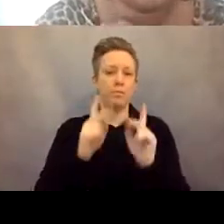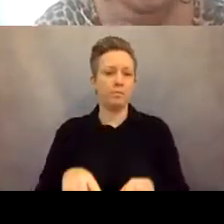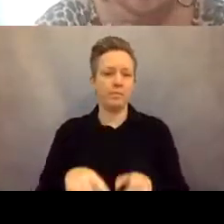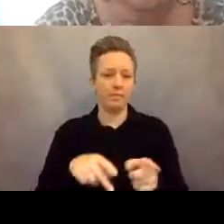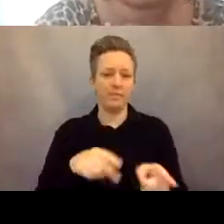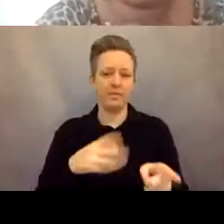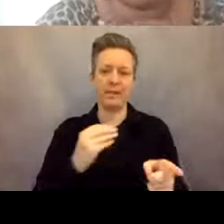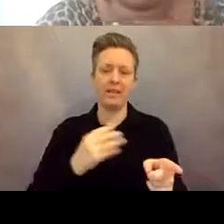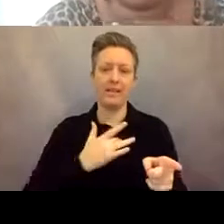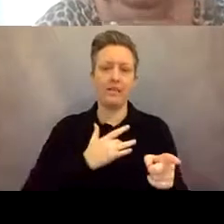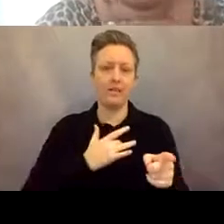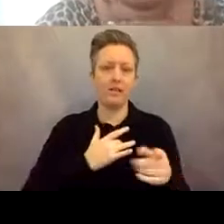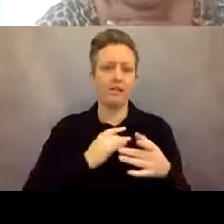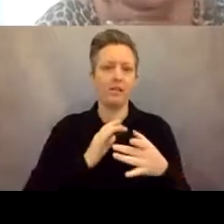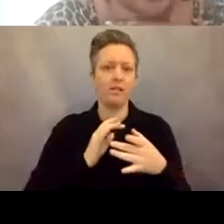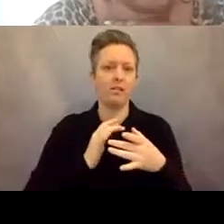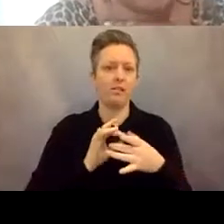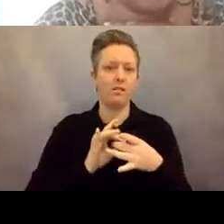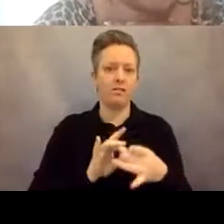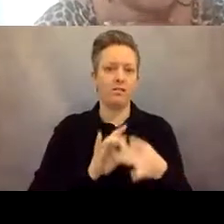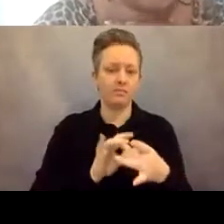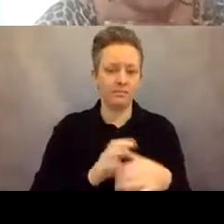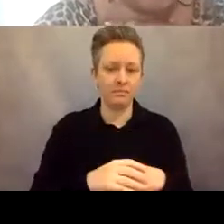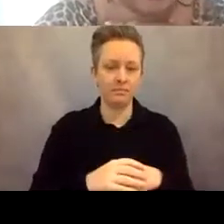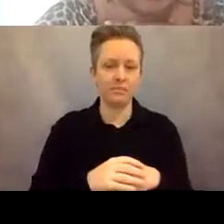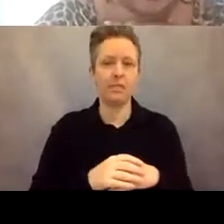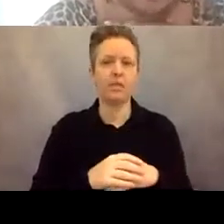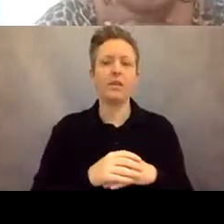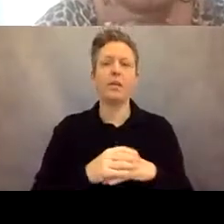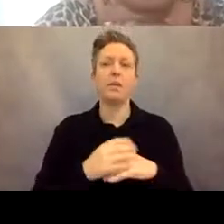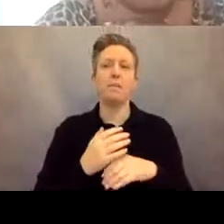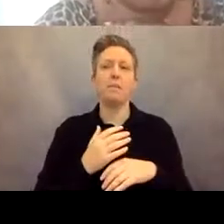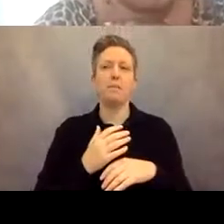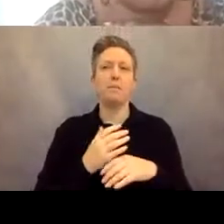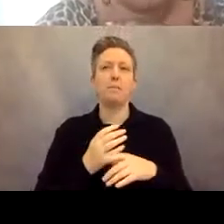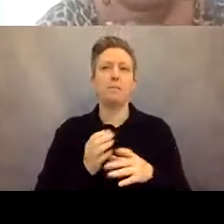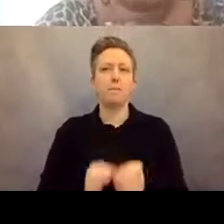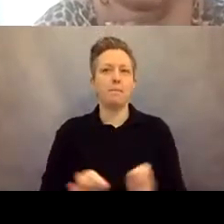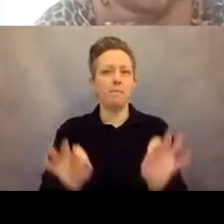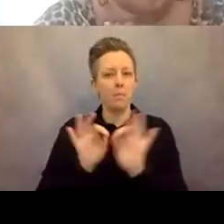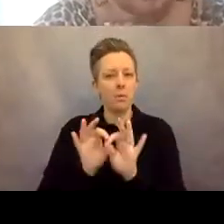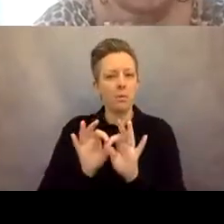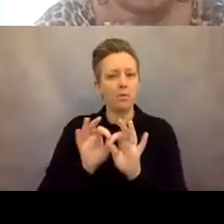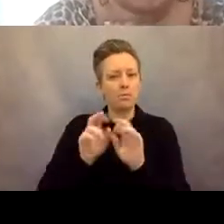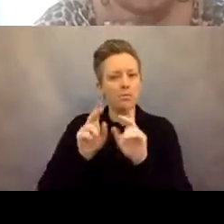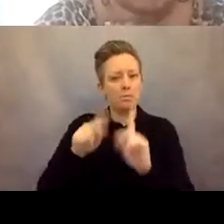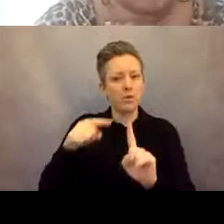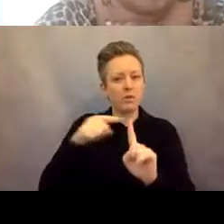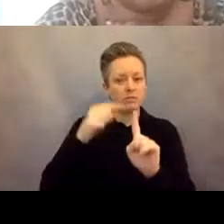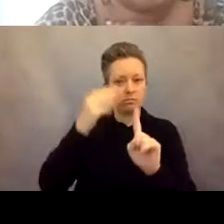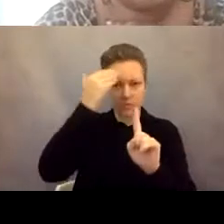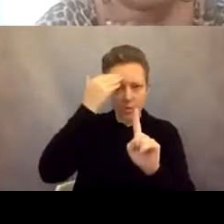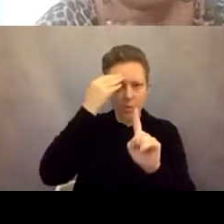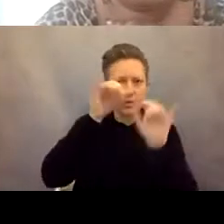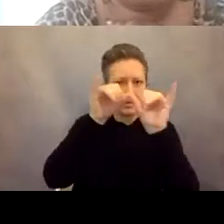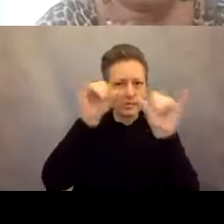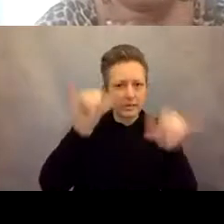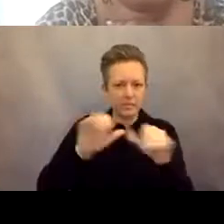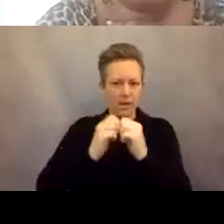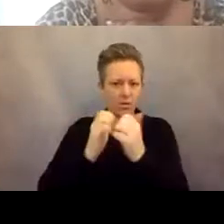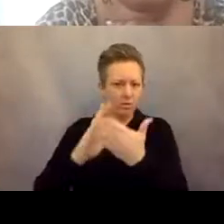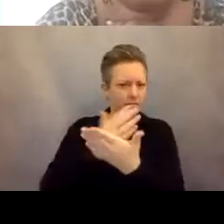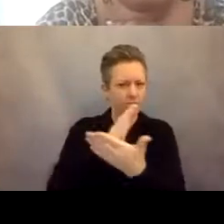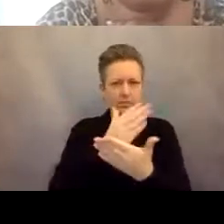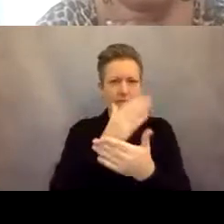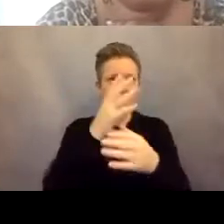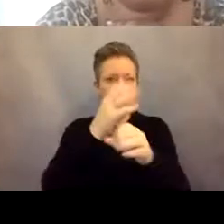really advocates who are willing to challenge systems and help them navigate systems and navigate resources.